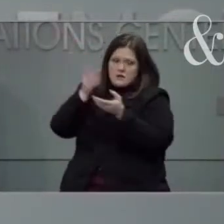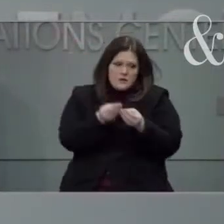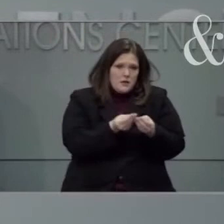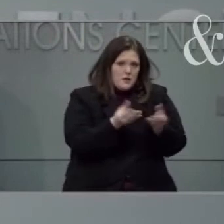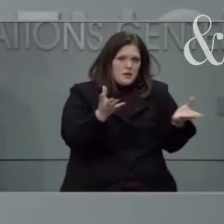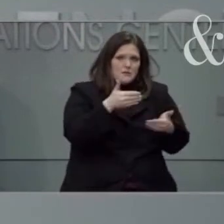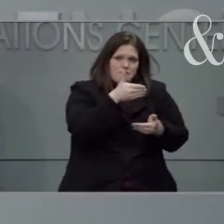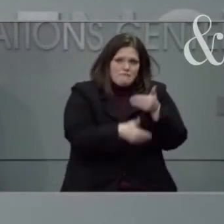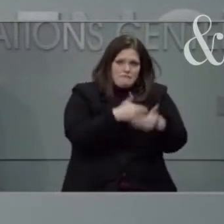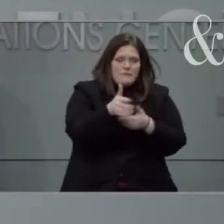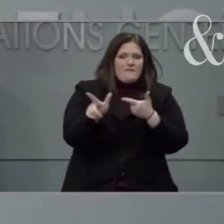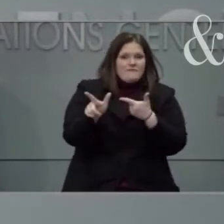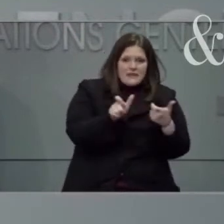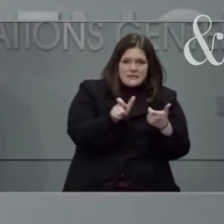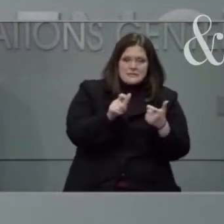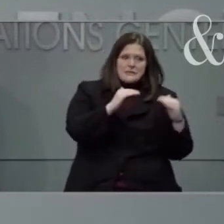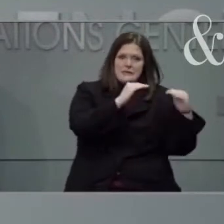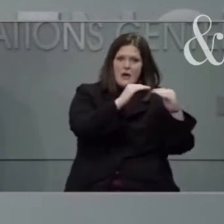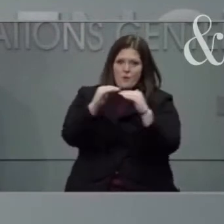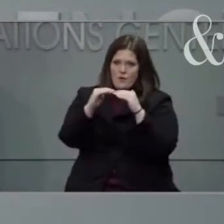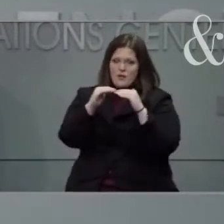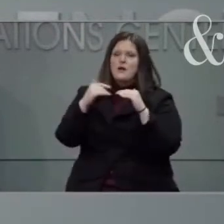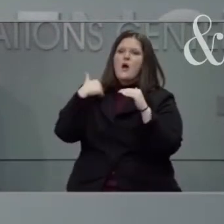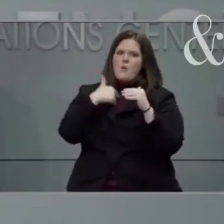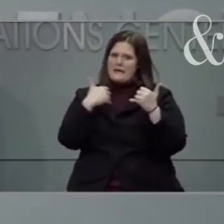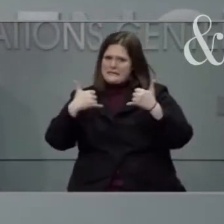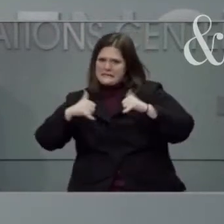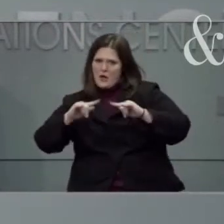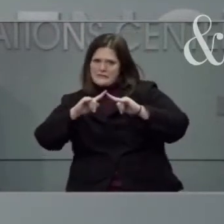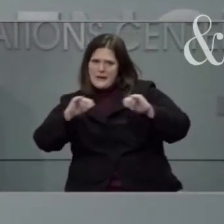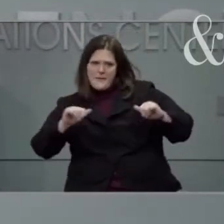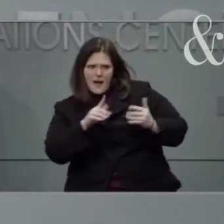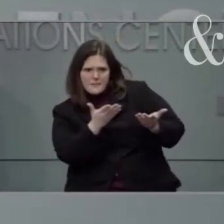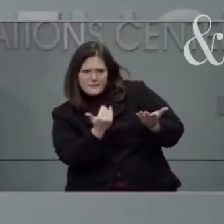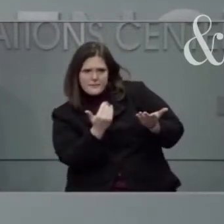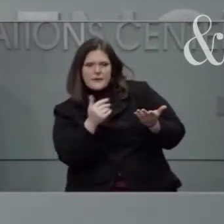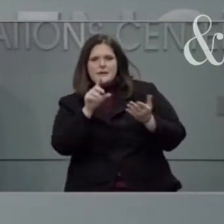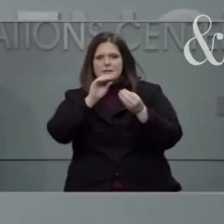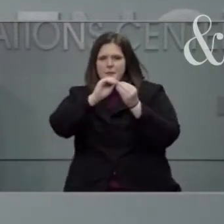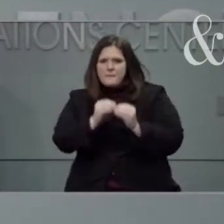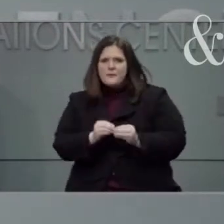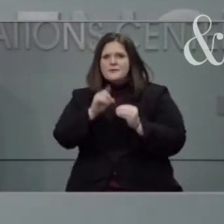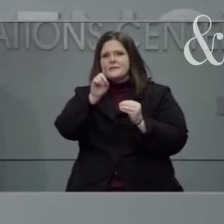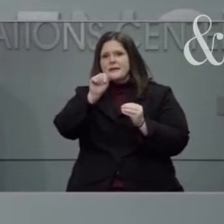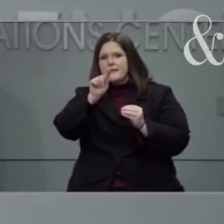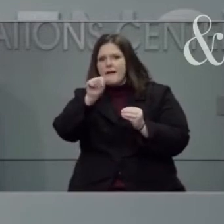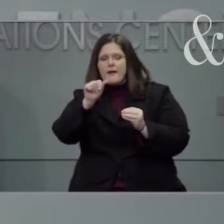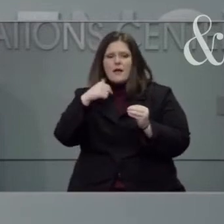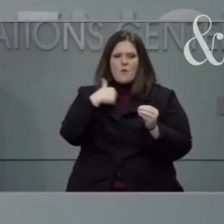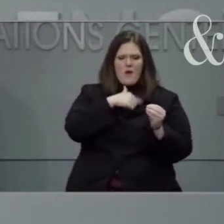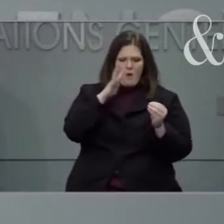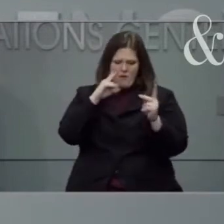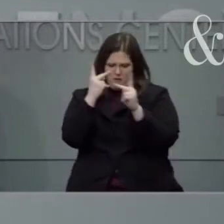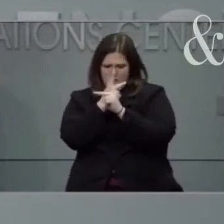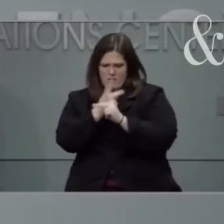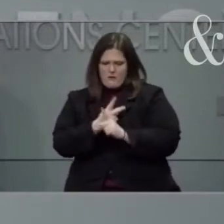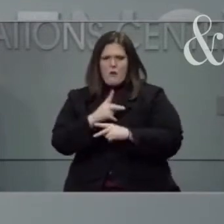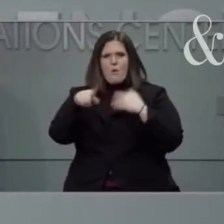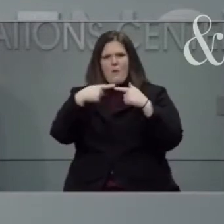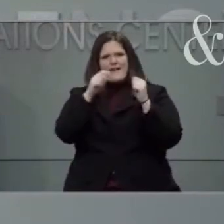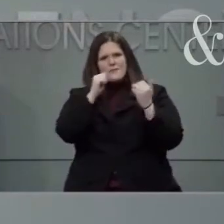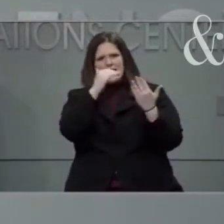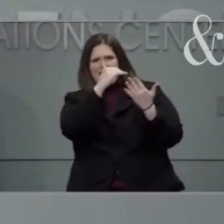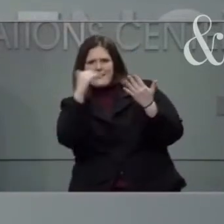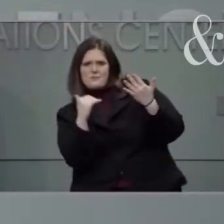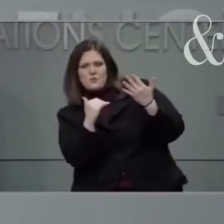ask our vaccine providers what kind of demand that they are seeing. We'll look at our data and then make a final determination as we go forward. Thank